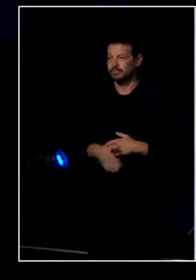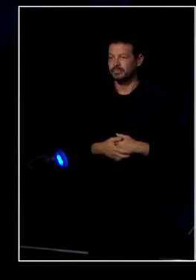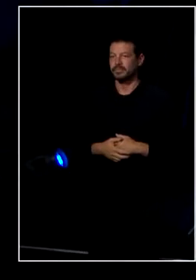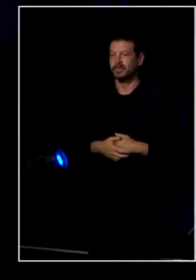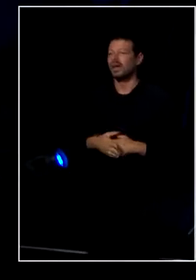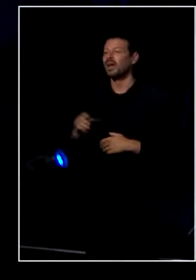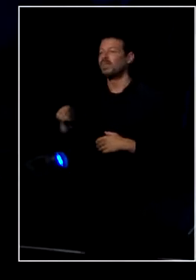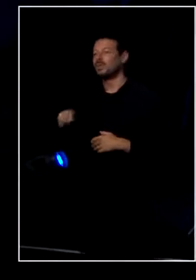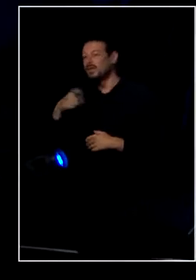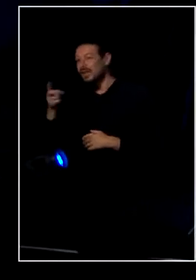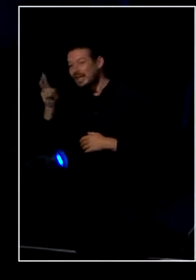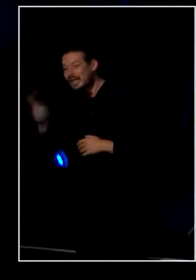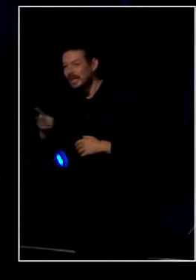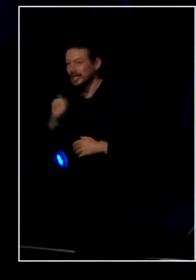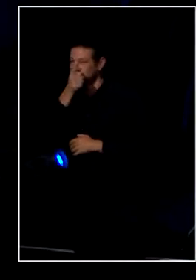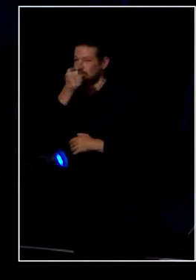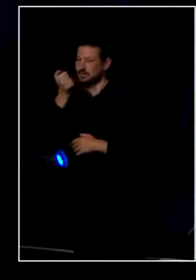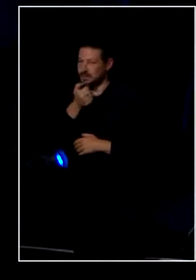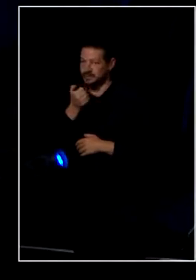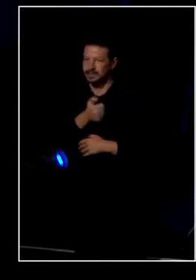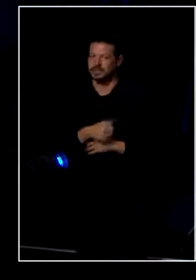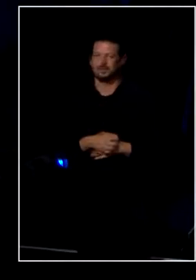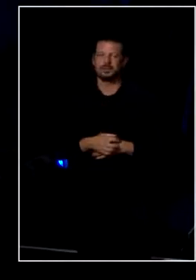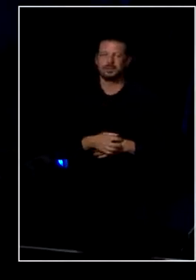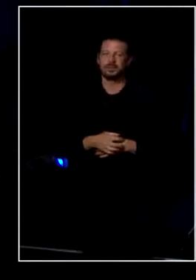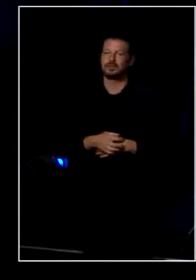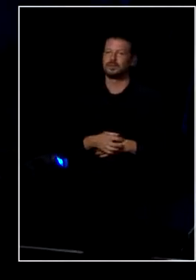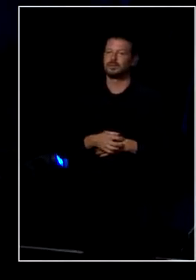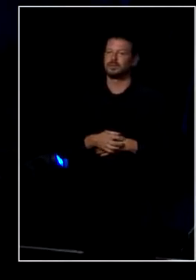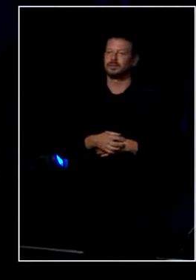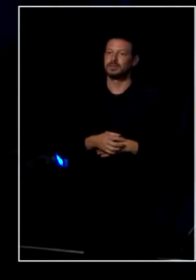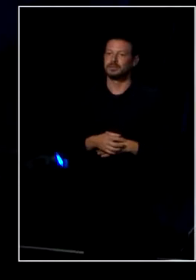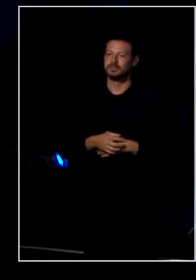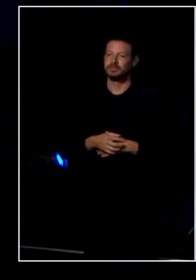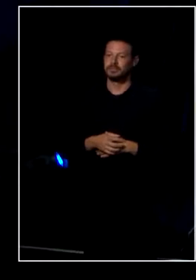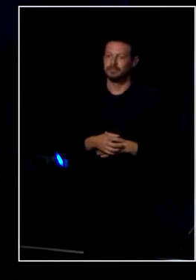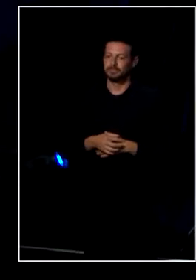one was 16 years old. Yeah.